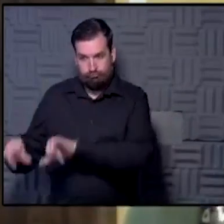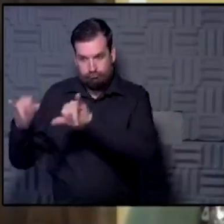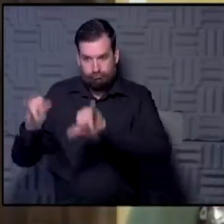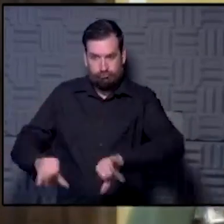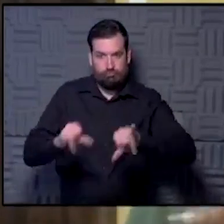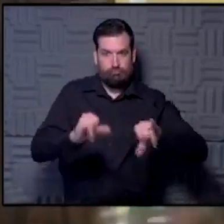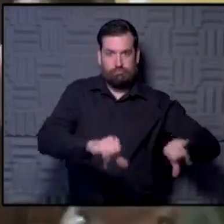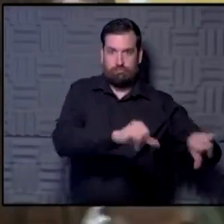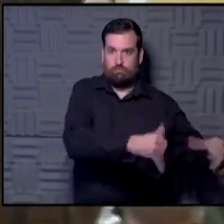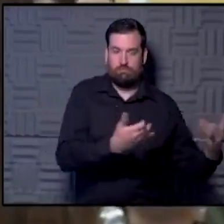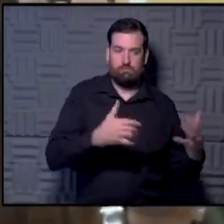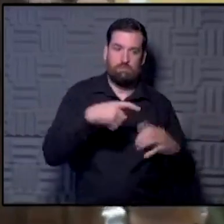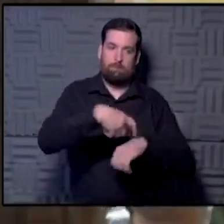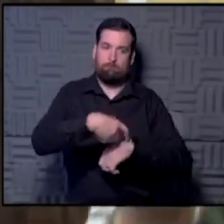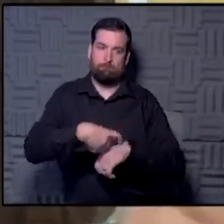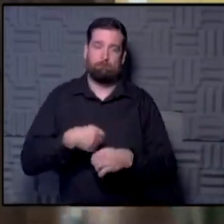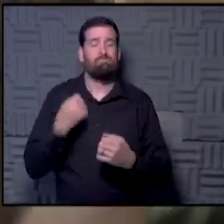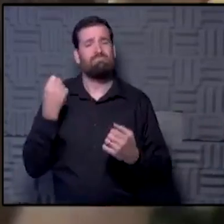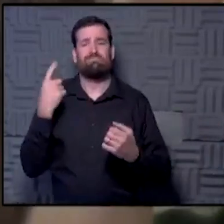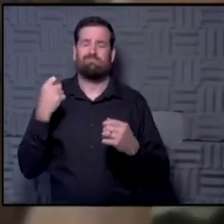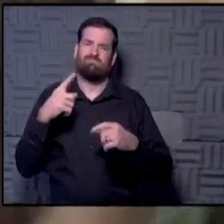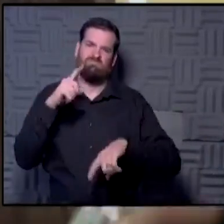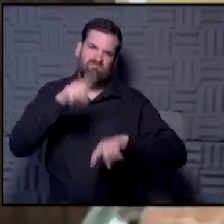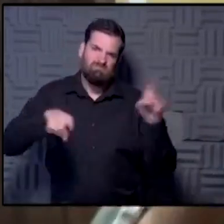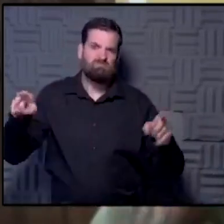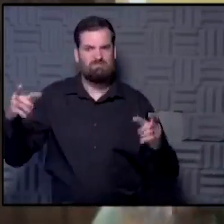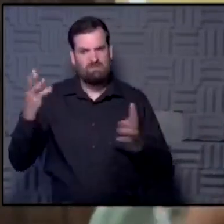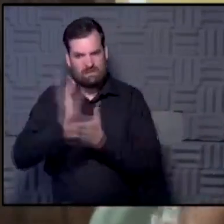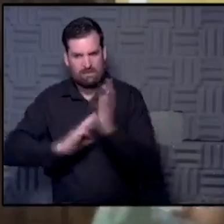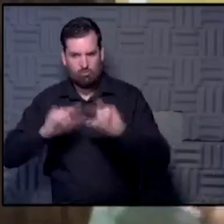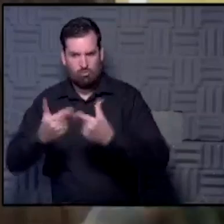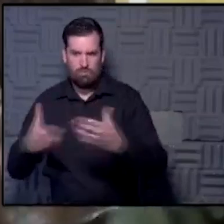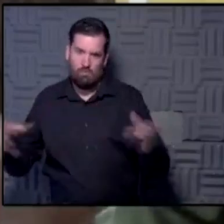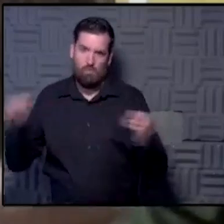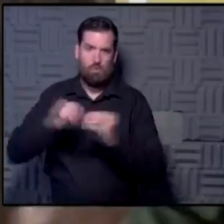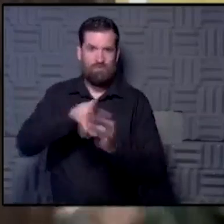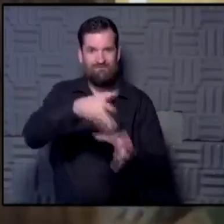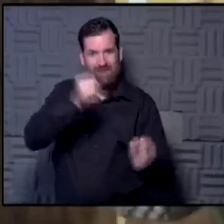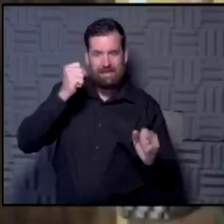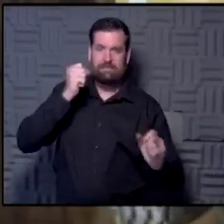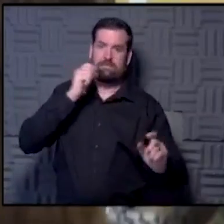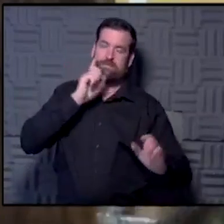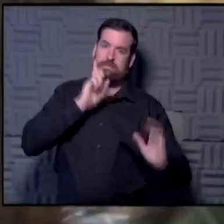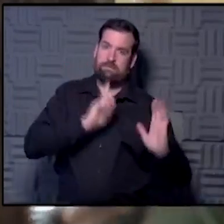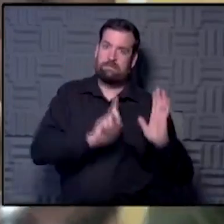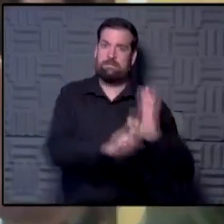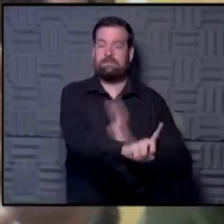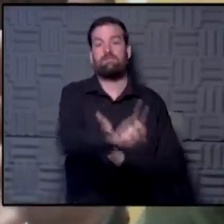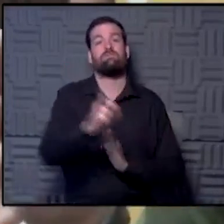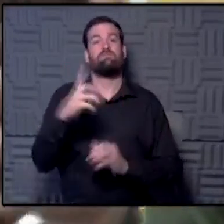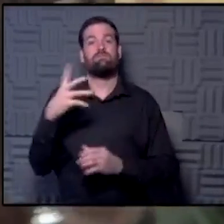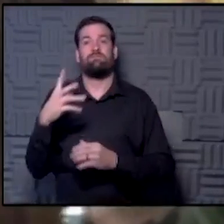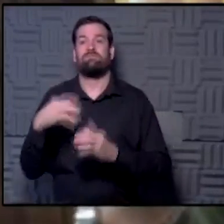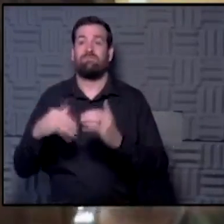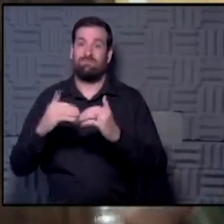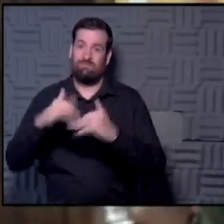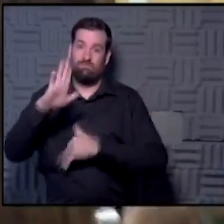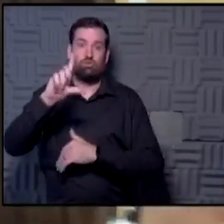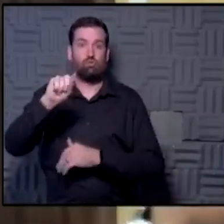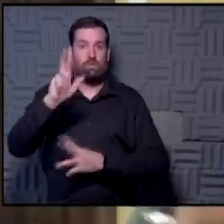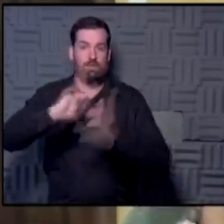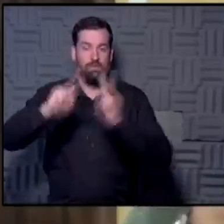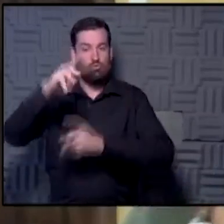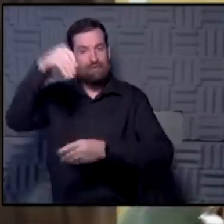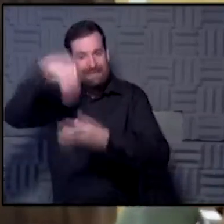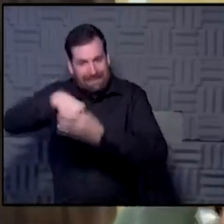group. Obviously, there's lots of variables. Some groups go faster than others. And so we have plenty of team. We have over 20 people inside the attraction